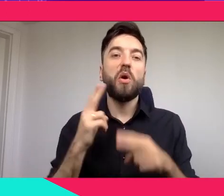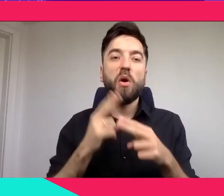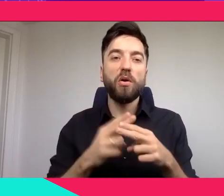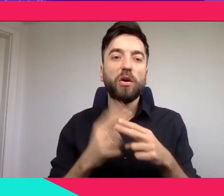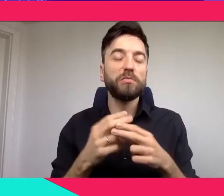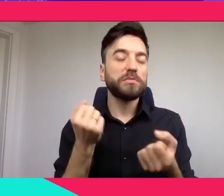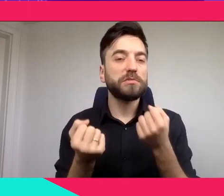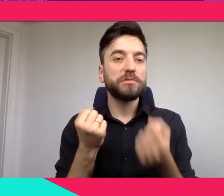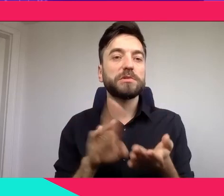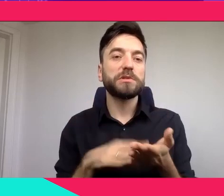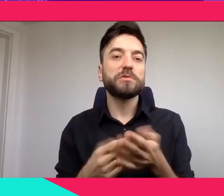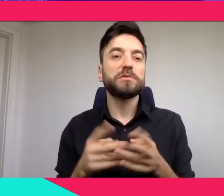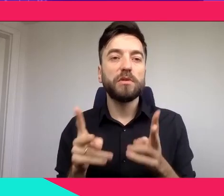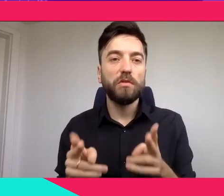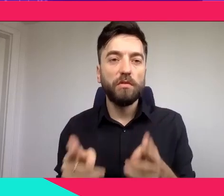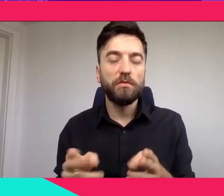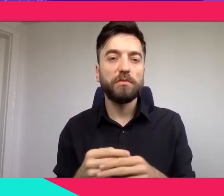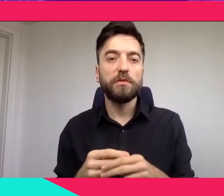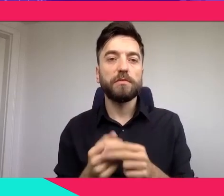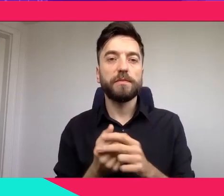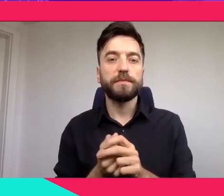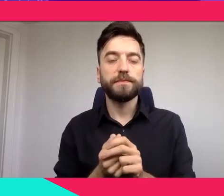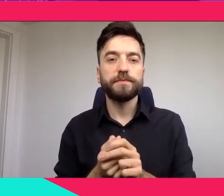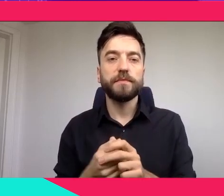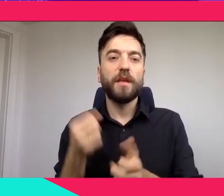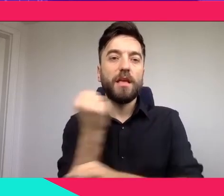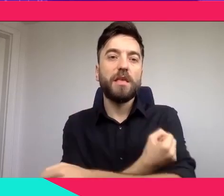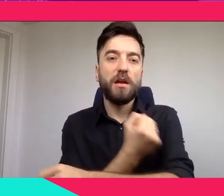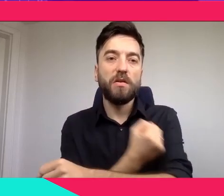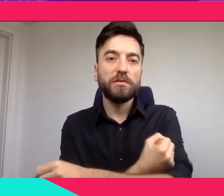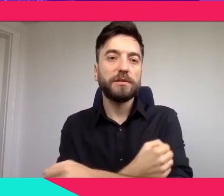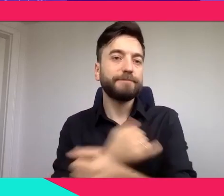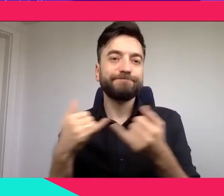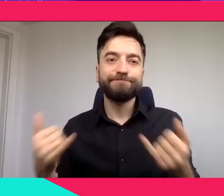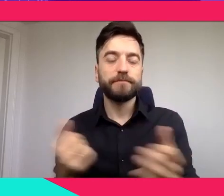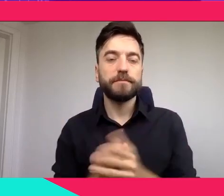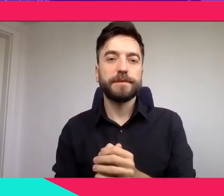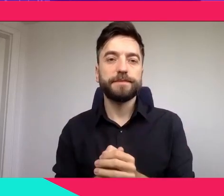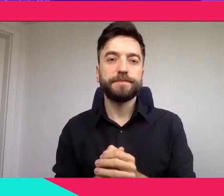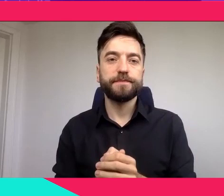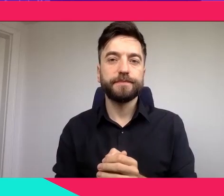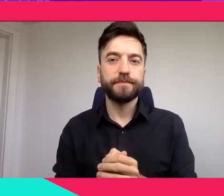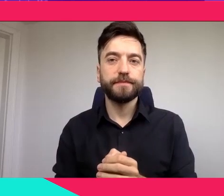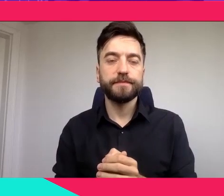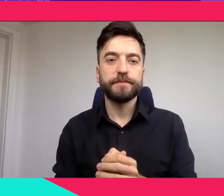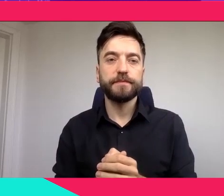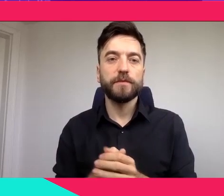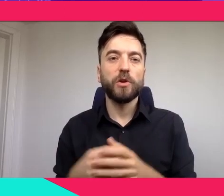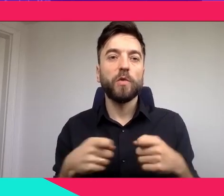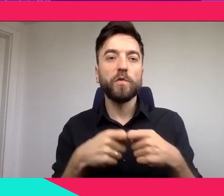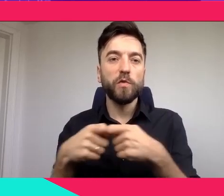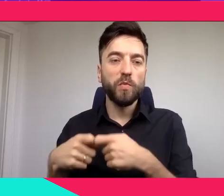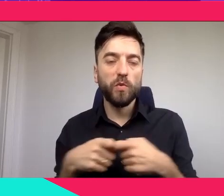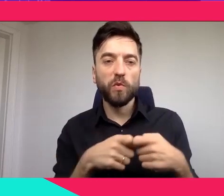drug abuse, etc. And what was common for these NGOs that help